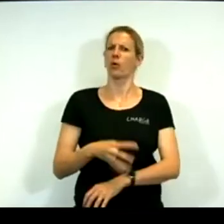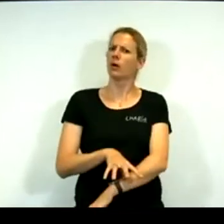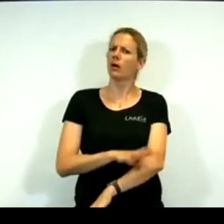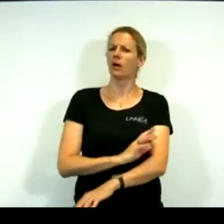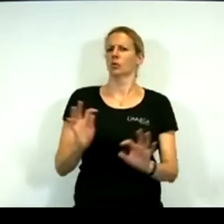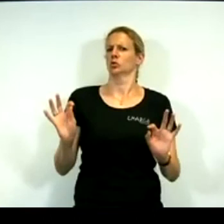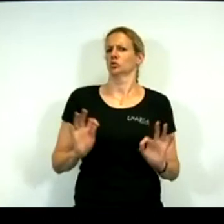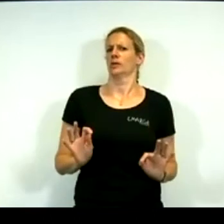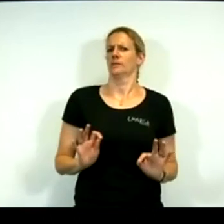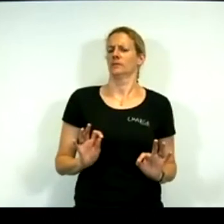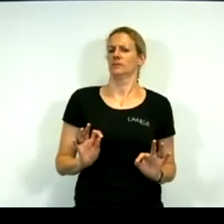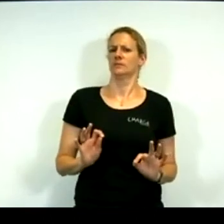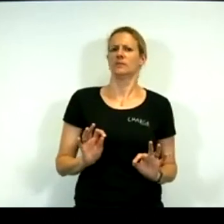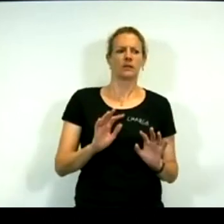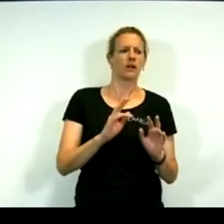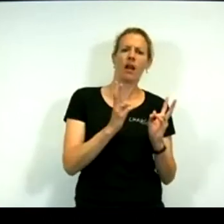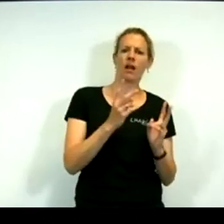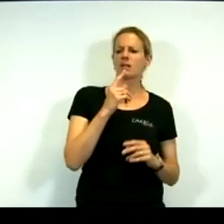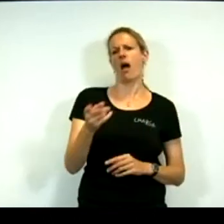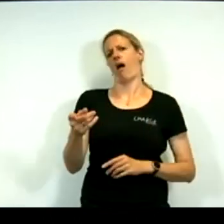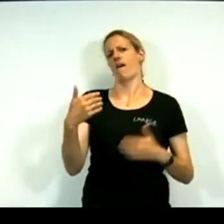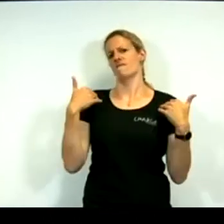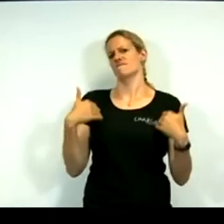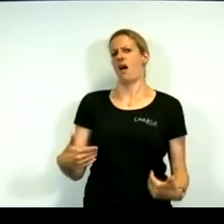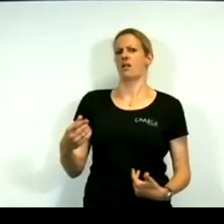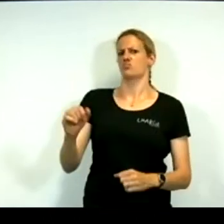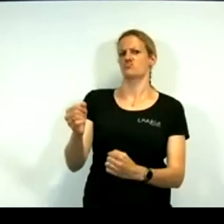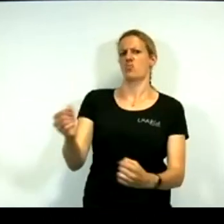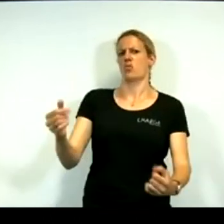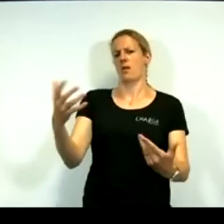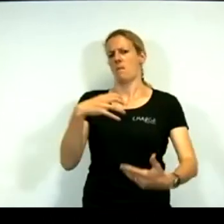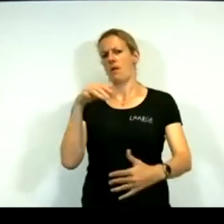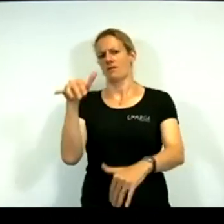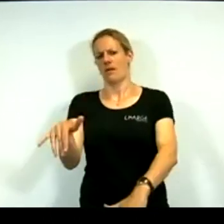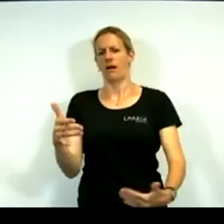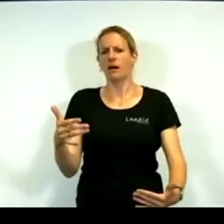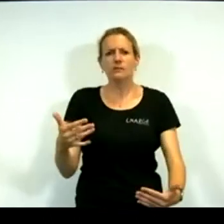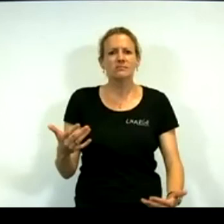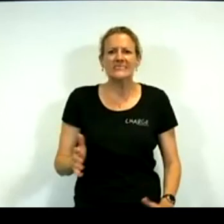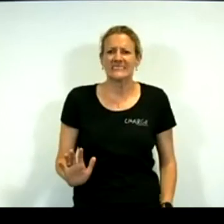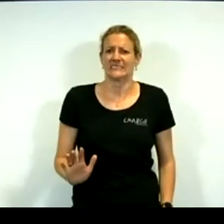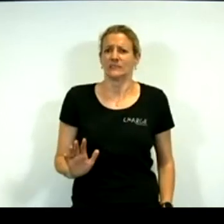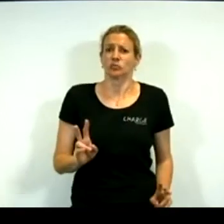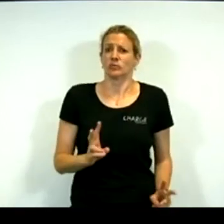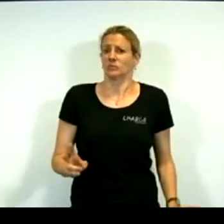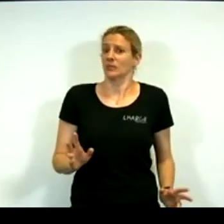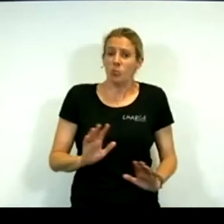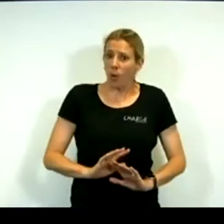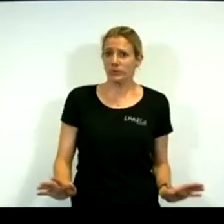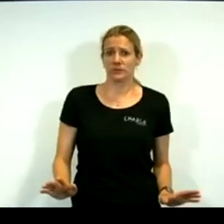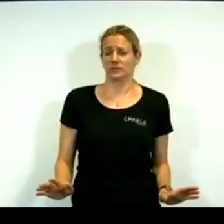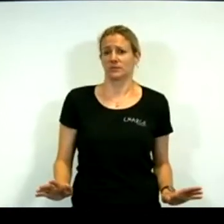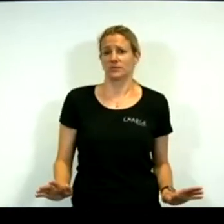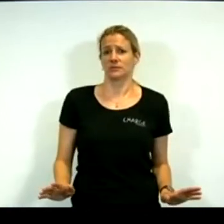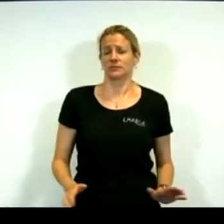difficult behavior problem, and she wasn't at all. So I don't know your